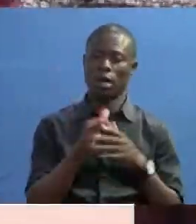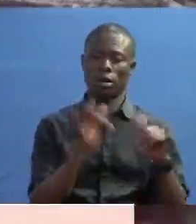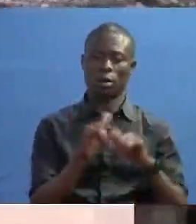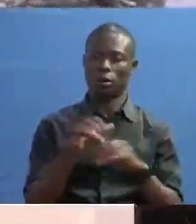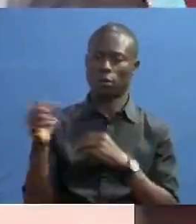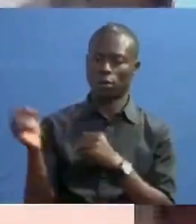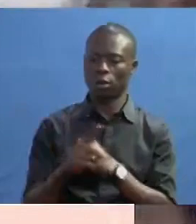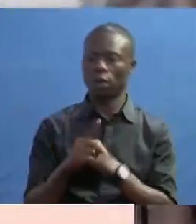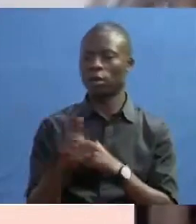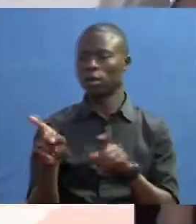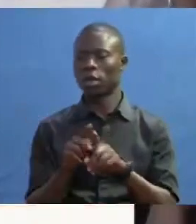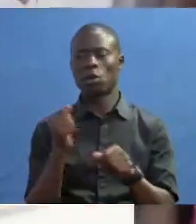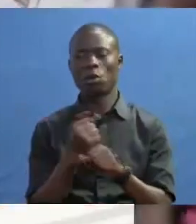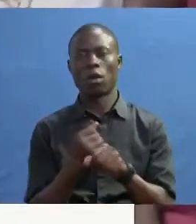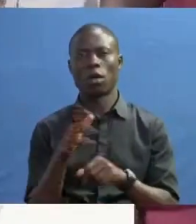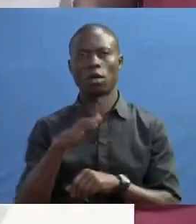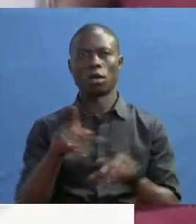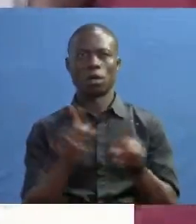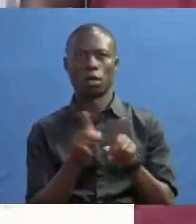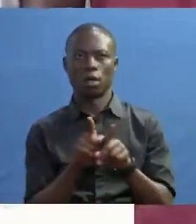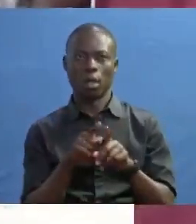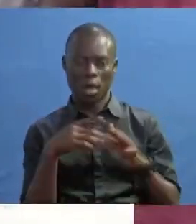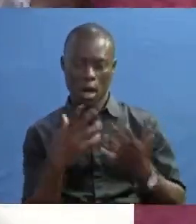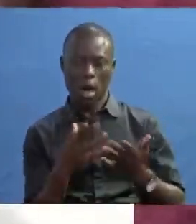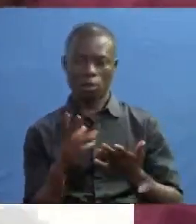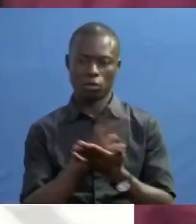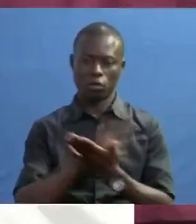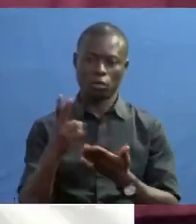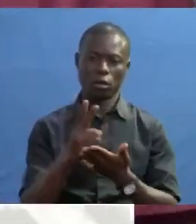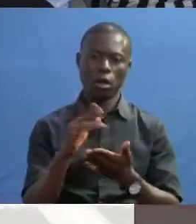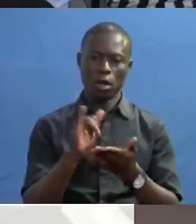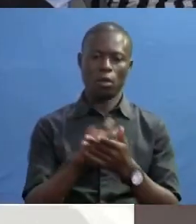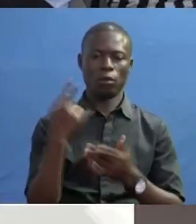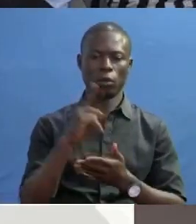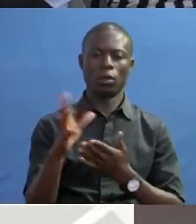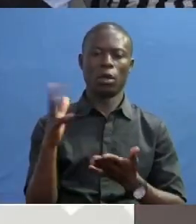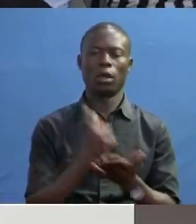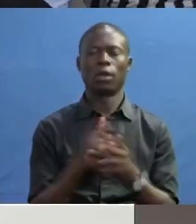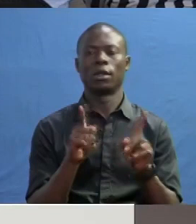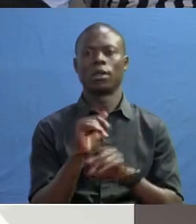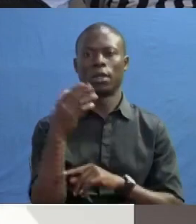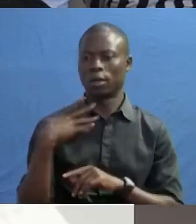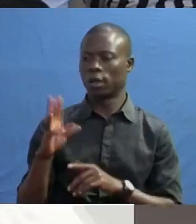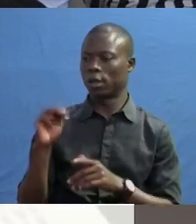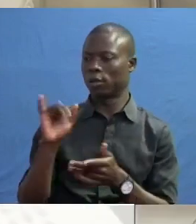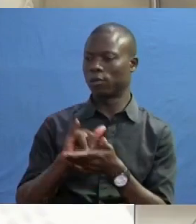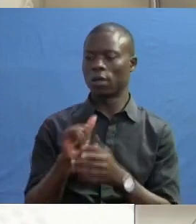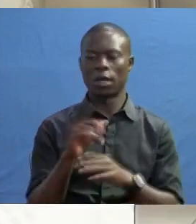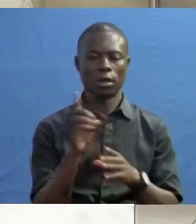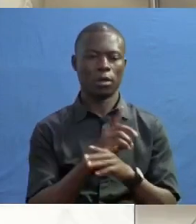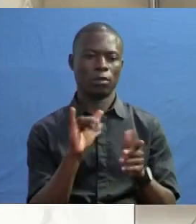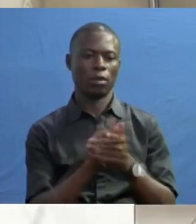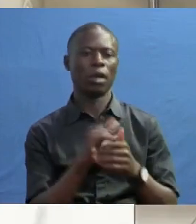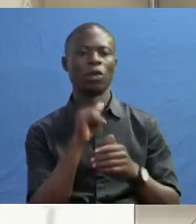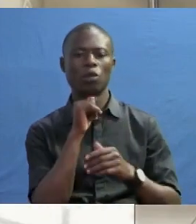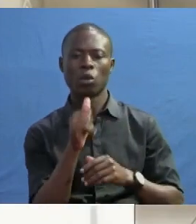allowance arrears and other working conditions by issuing a two-week strike notice to their employers. Despite them attending to their duties, they have not